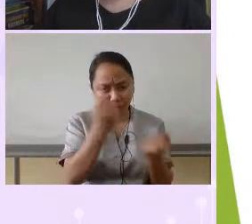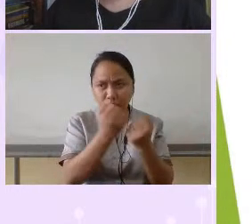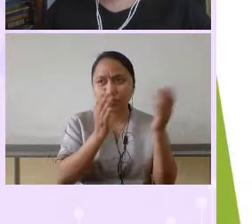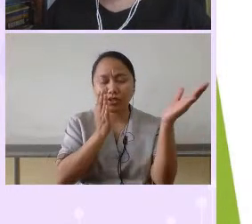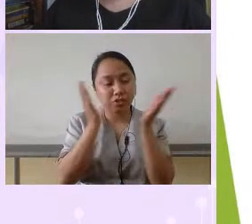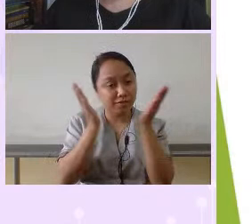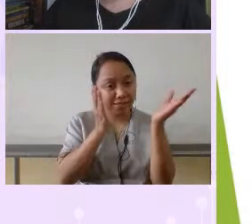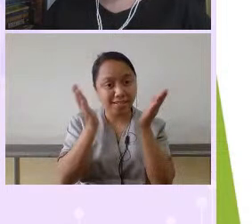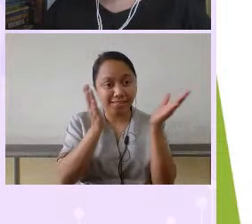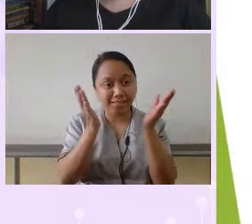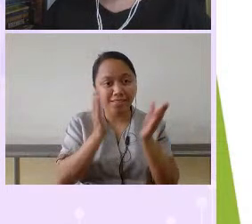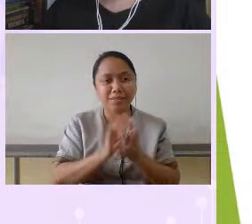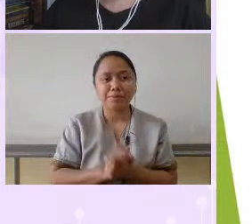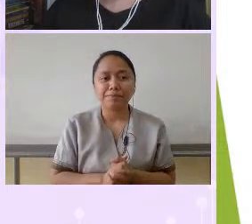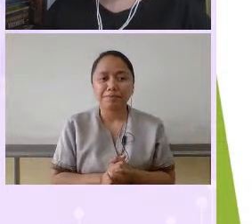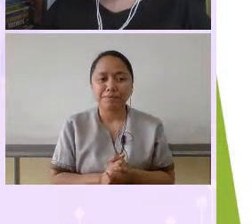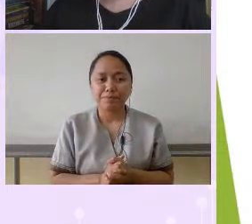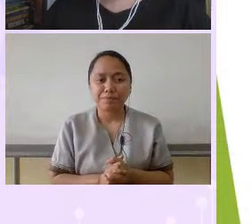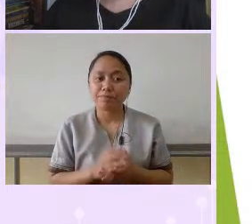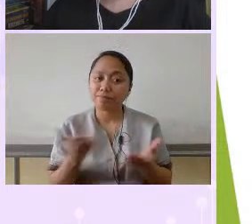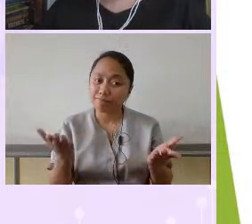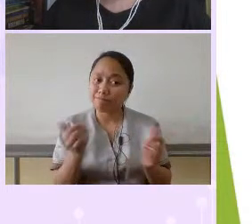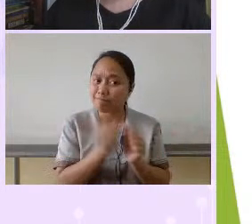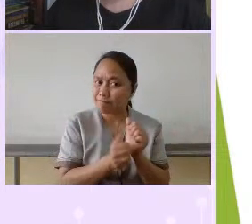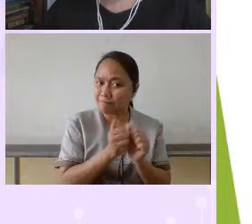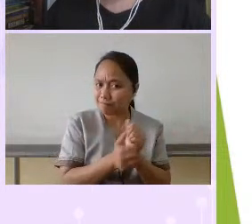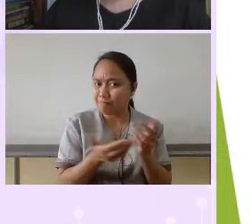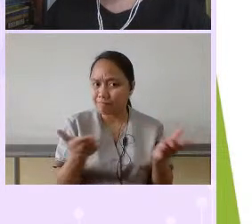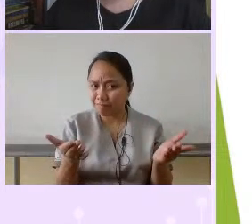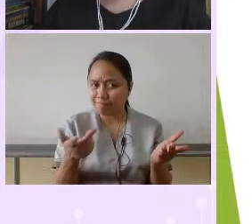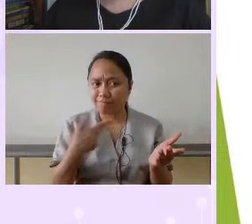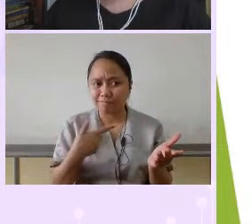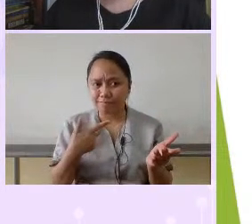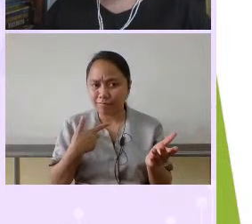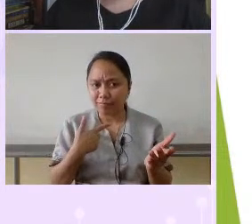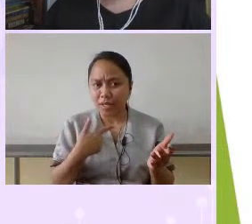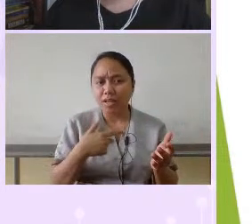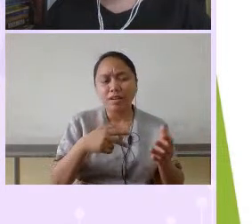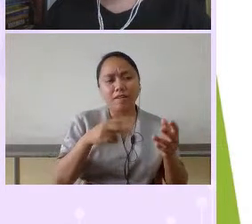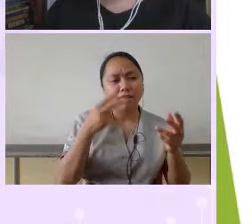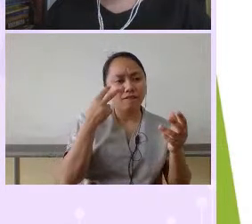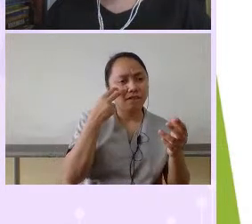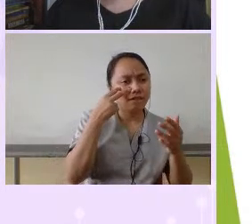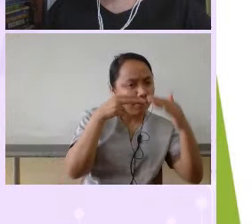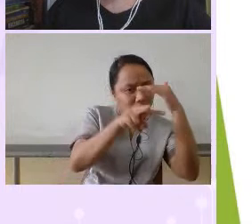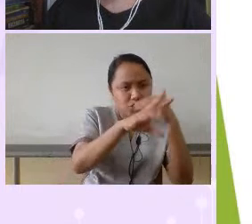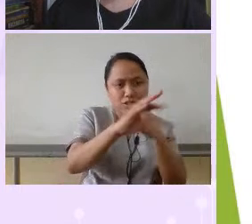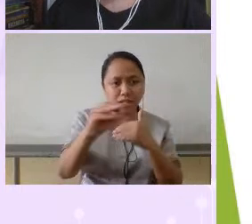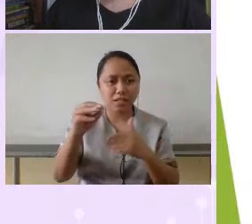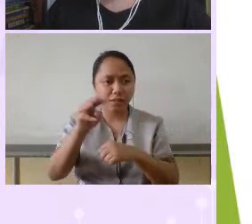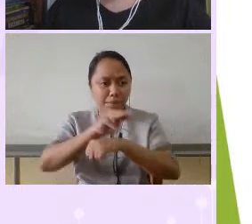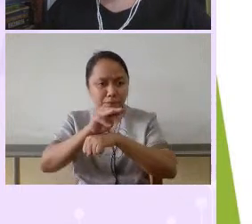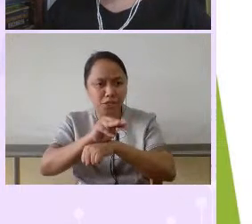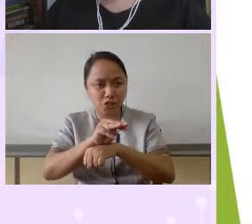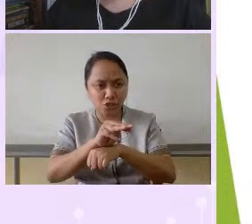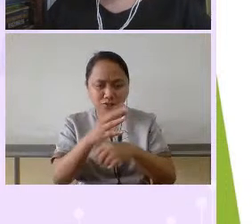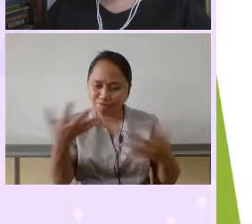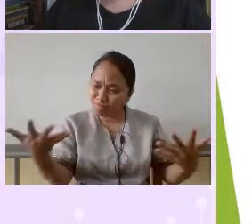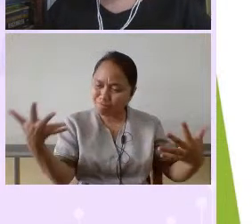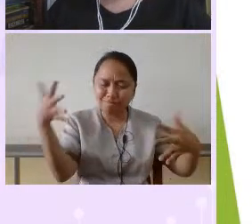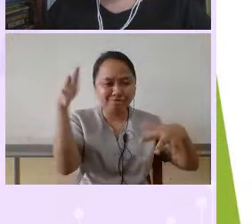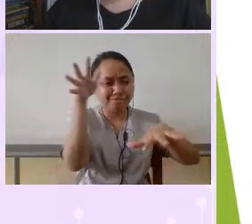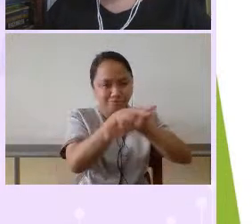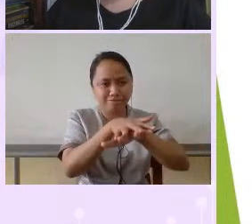services. So, para mapatupad po itong vision-mission natin, we have 3 goals. Ang una po